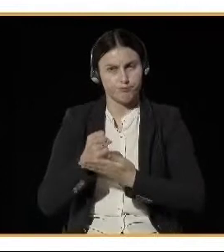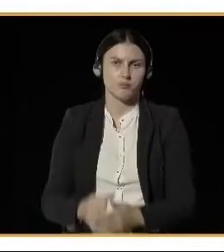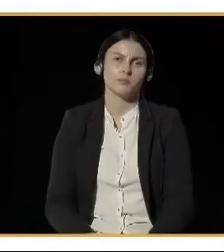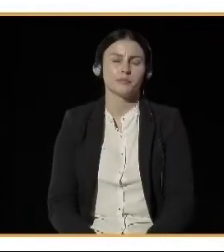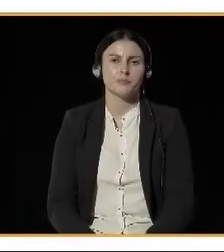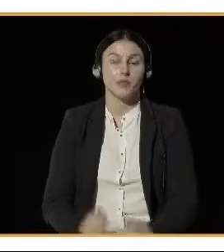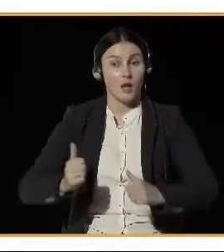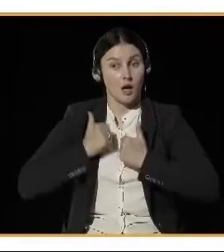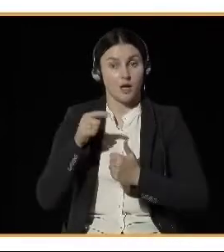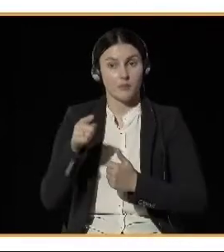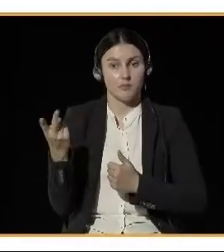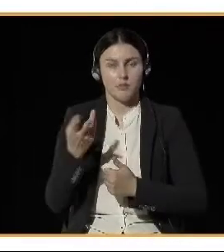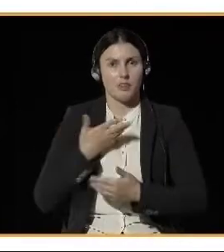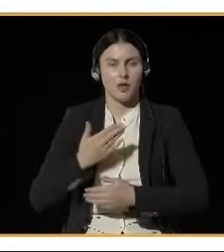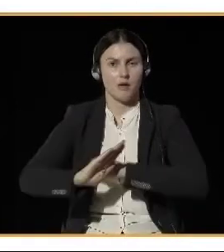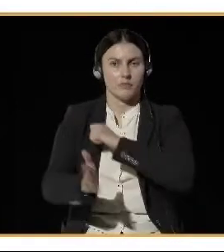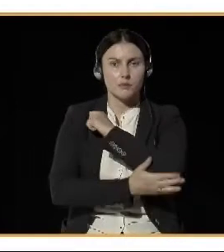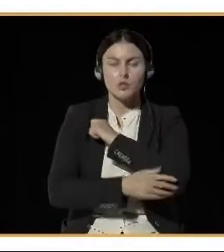need to